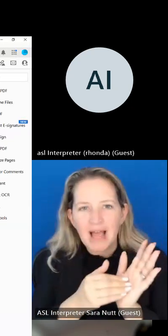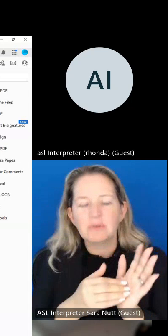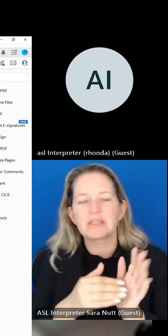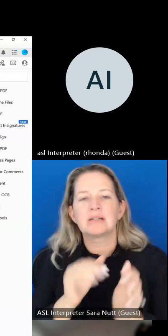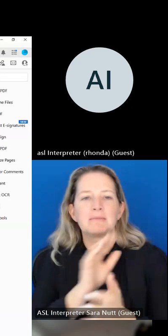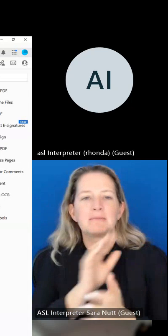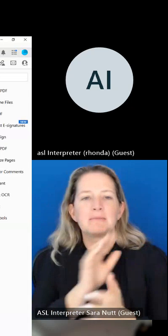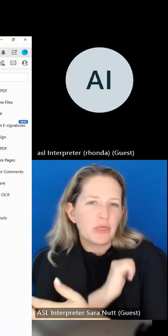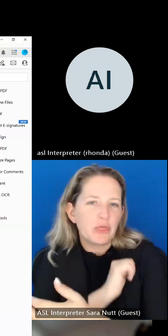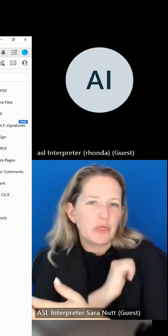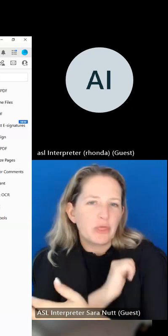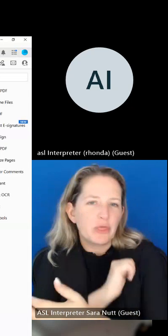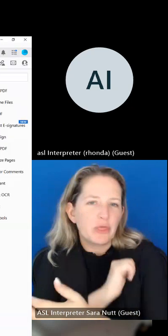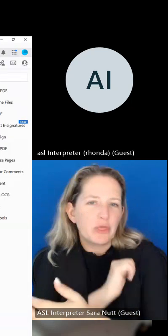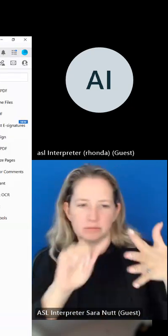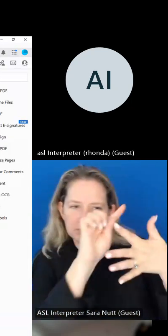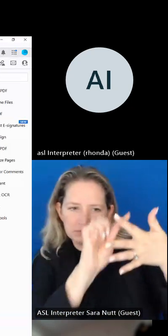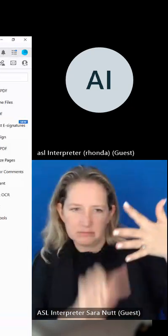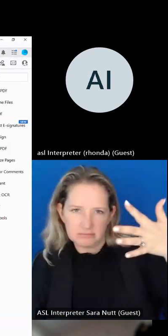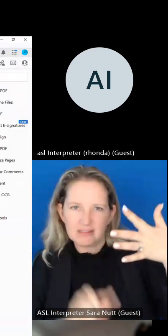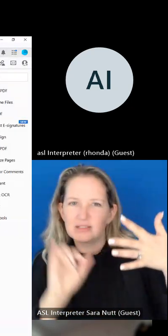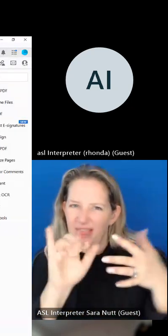so on. So that's important. Whoops.